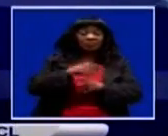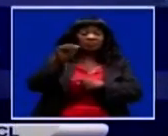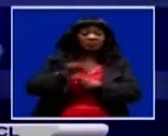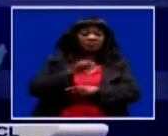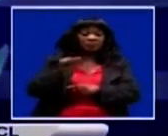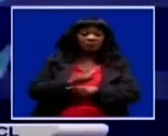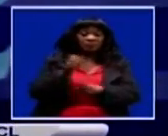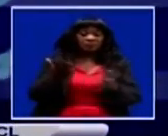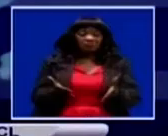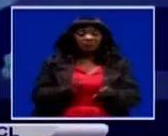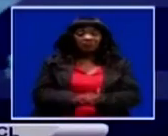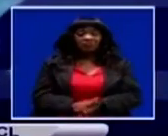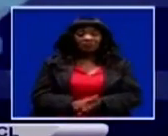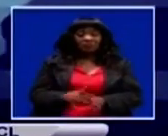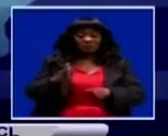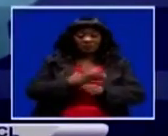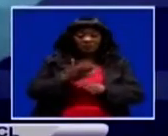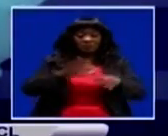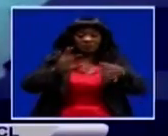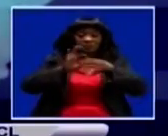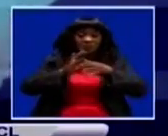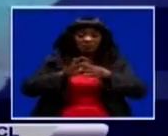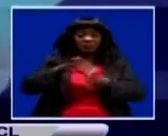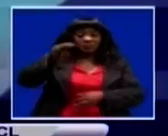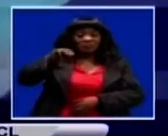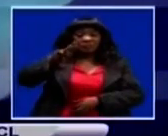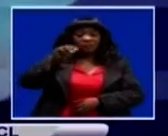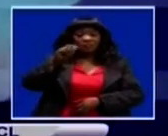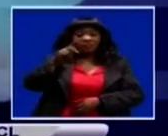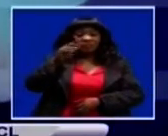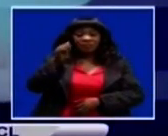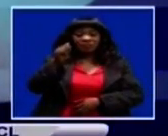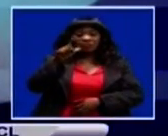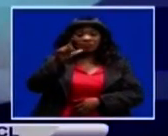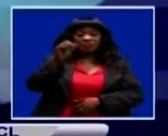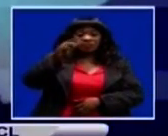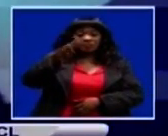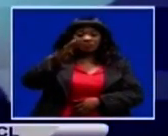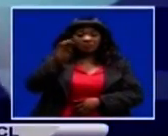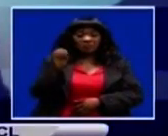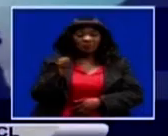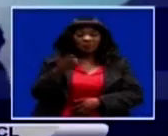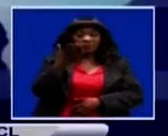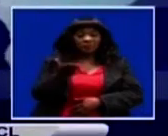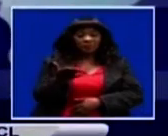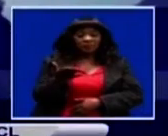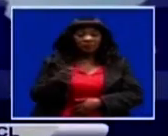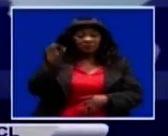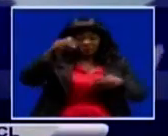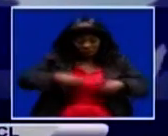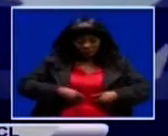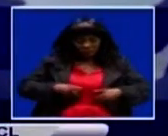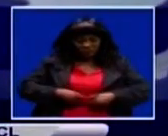training by Lulu's Business Connect, Mr. Mwakalombe said there is no need for youths to cry for jobs when they